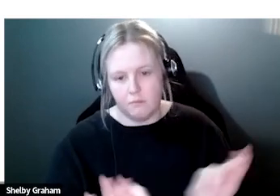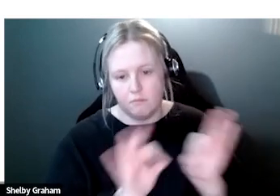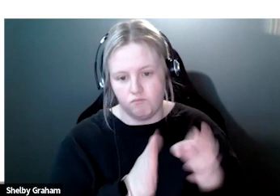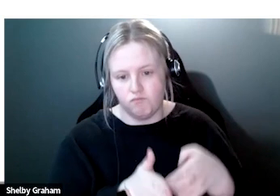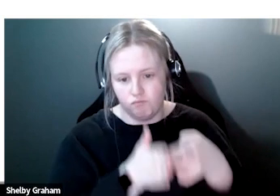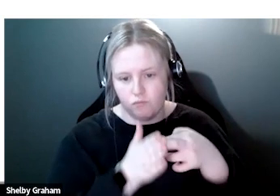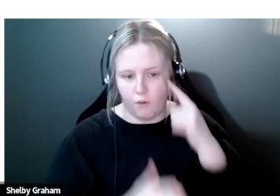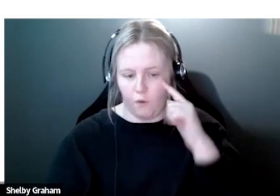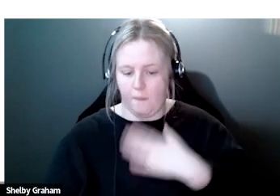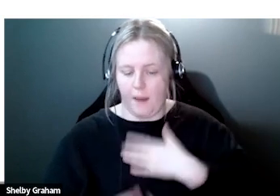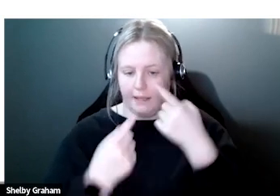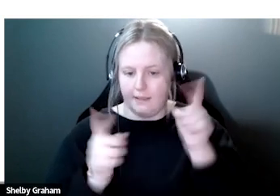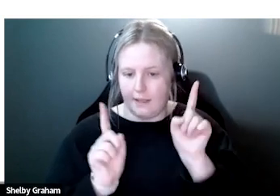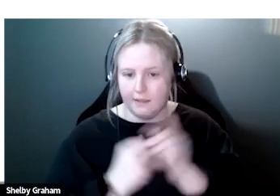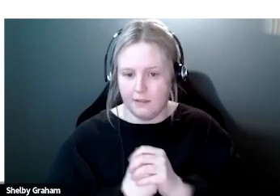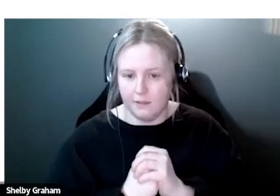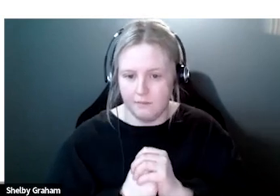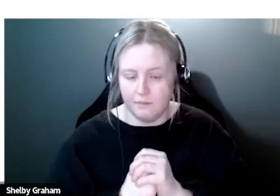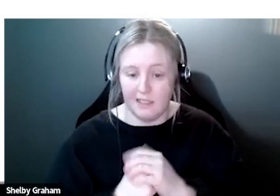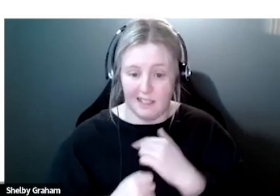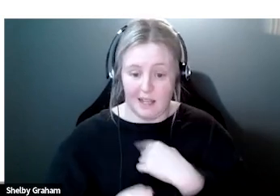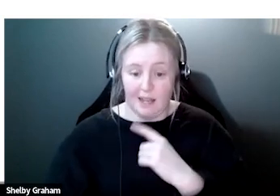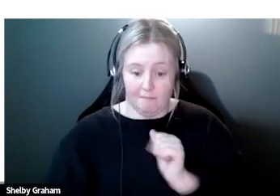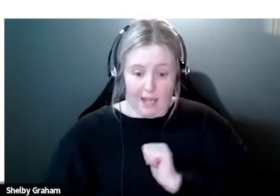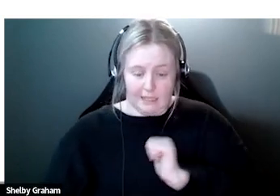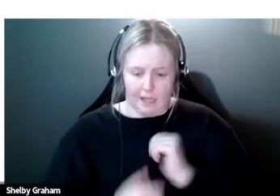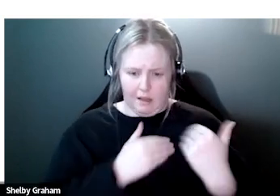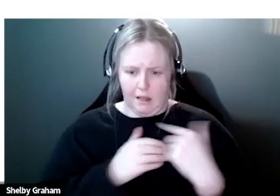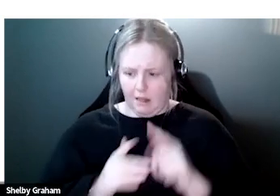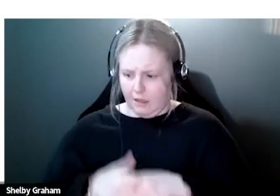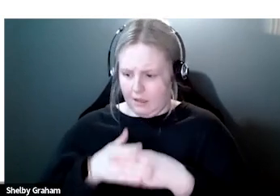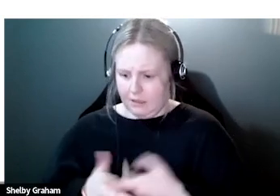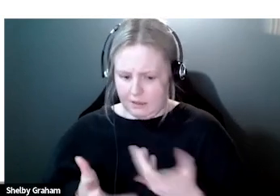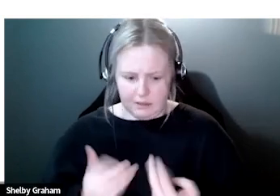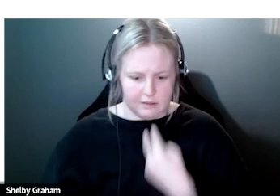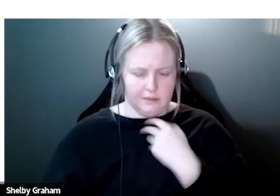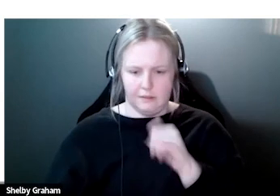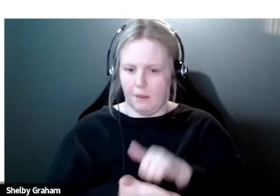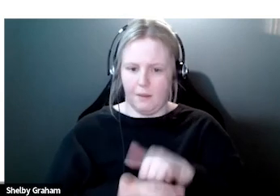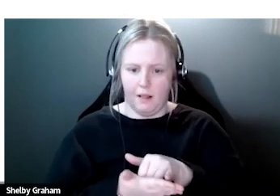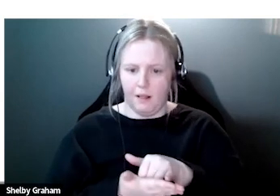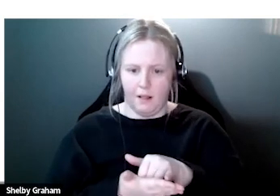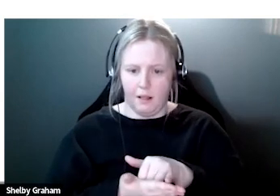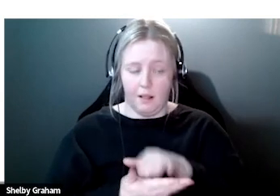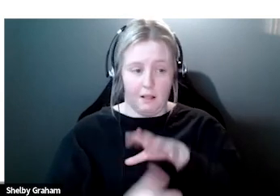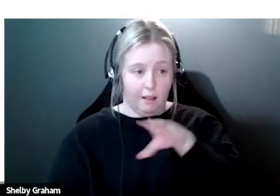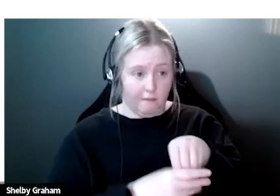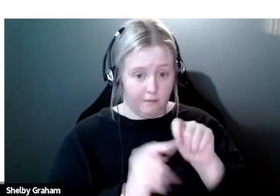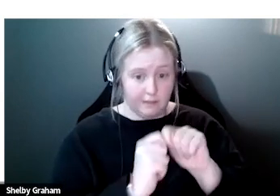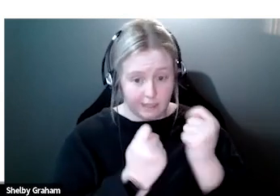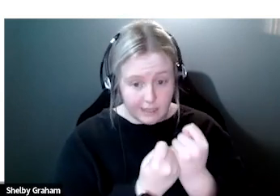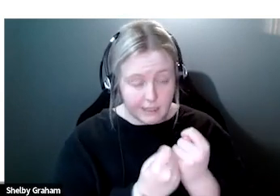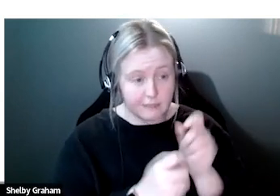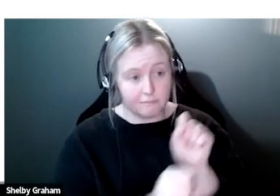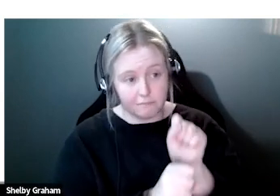my success, because the starting for me sometimes feels impossible. Being part of a team where I can do a